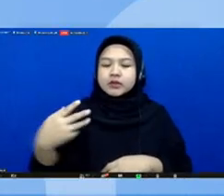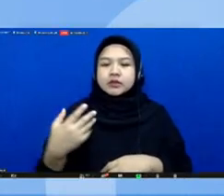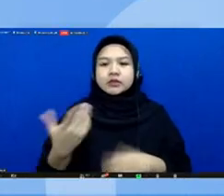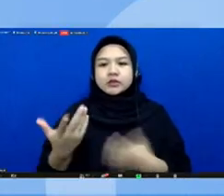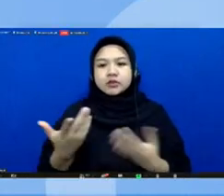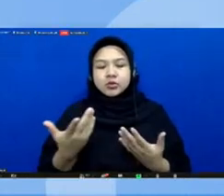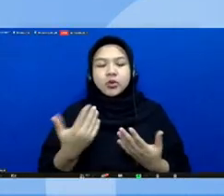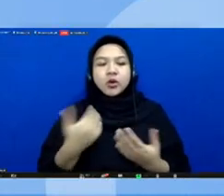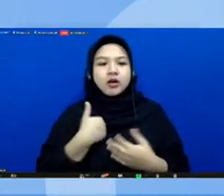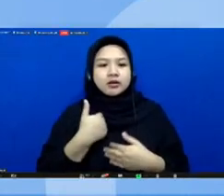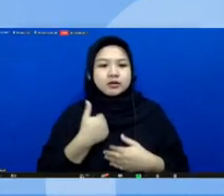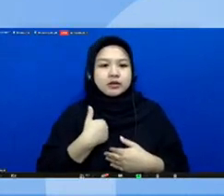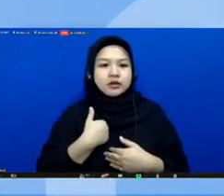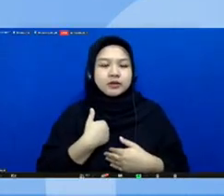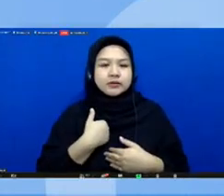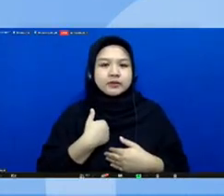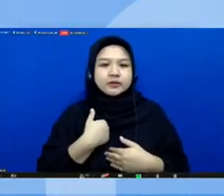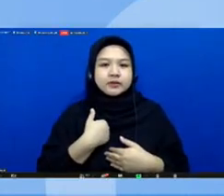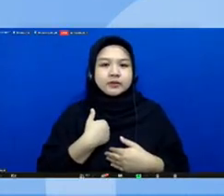of complication to our approach.